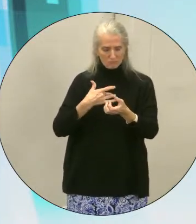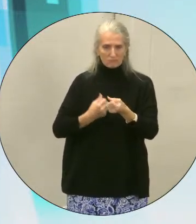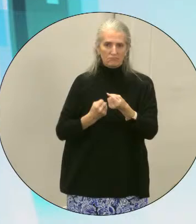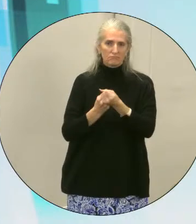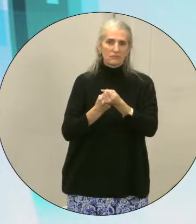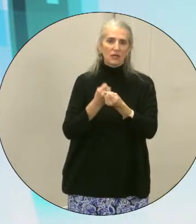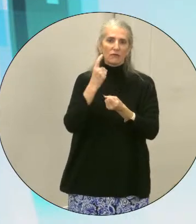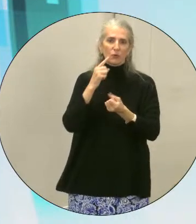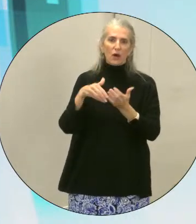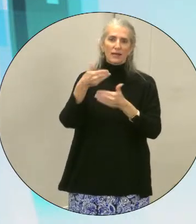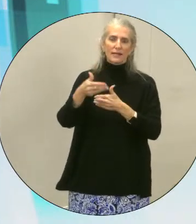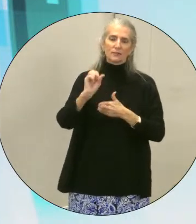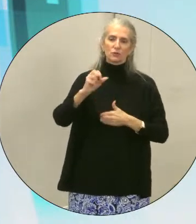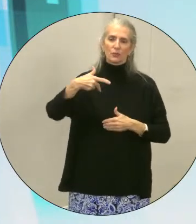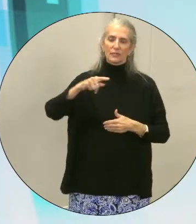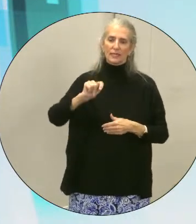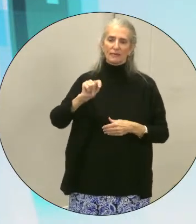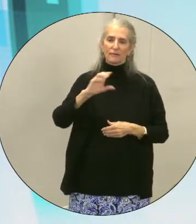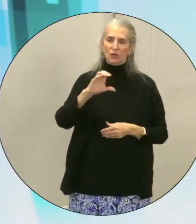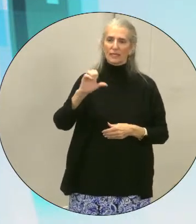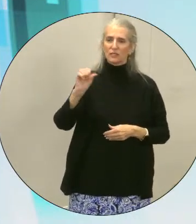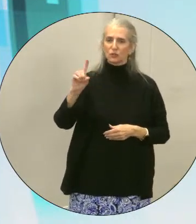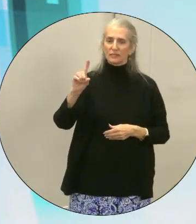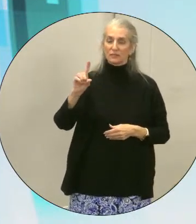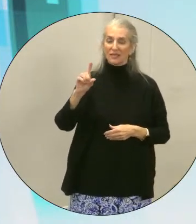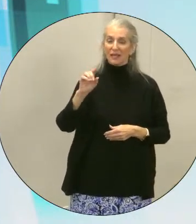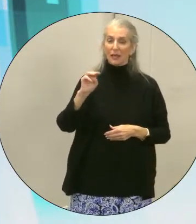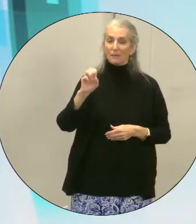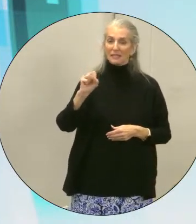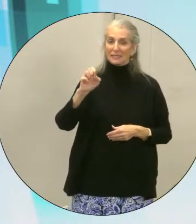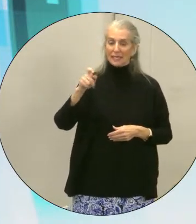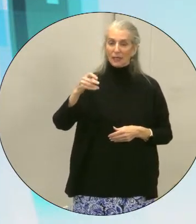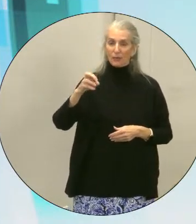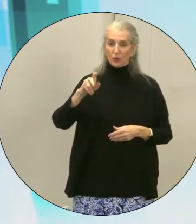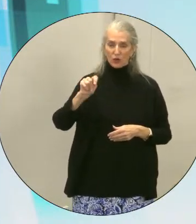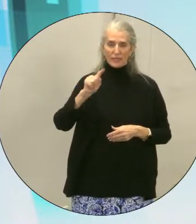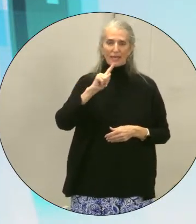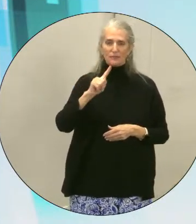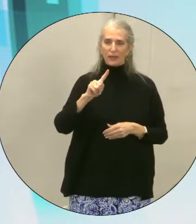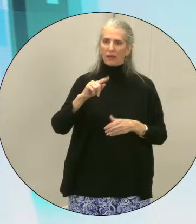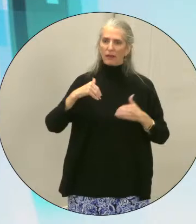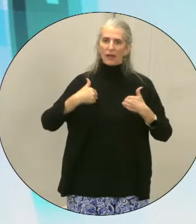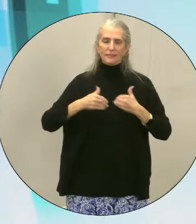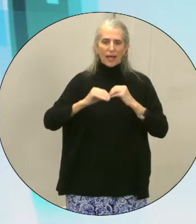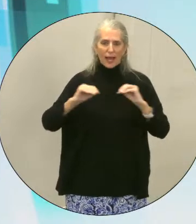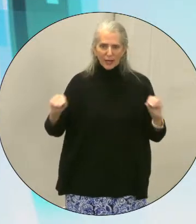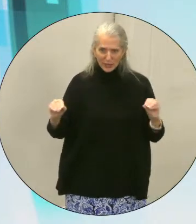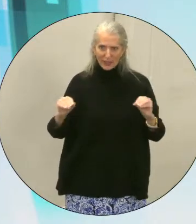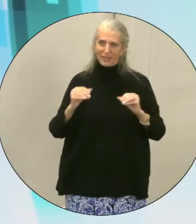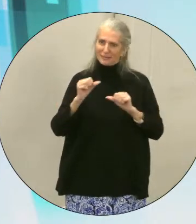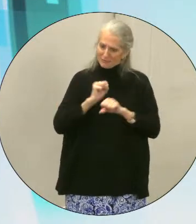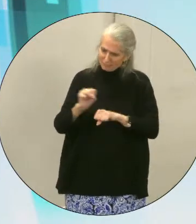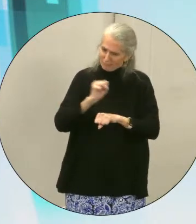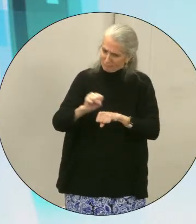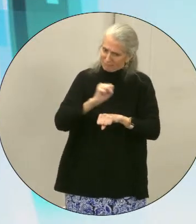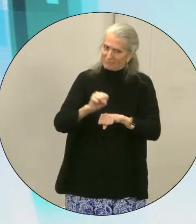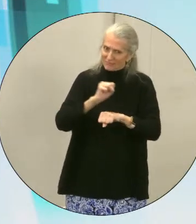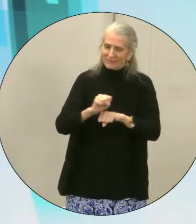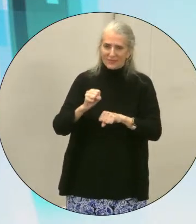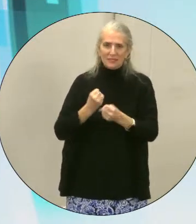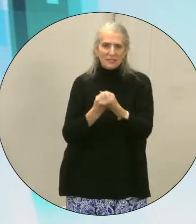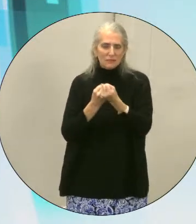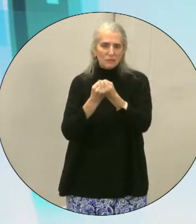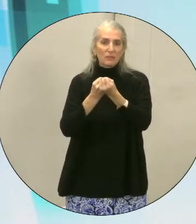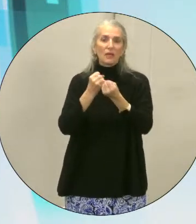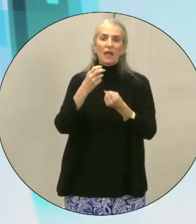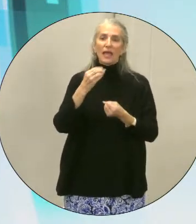County School District. Ms. Ebert has been a tireless advocate for education in Nevada, and her nearly